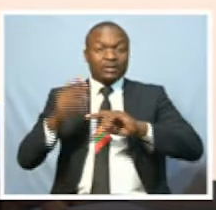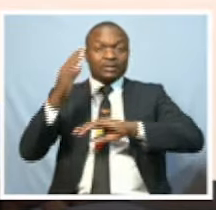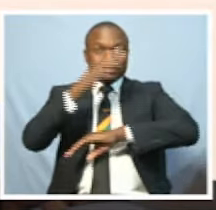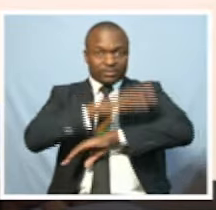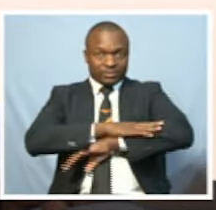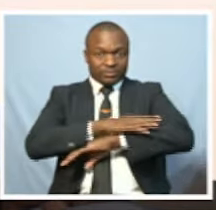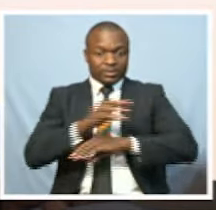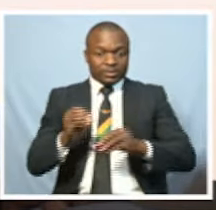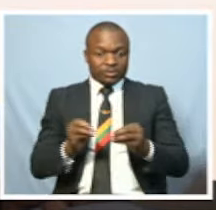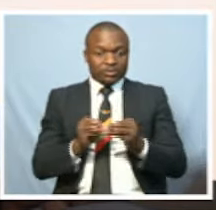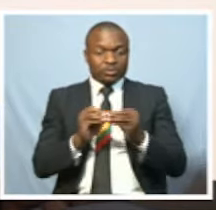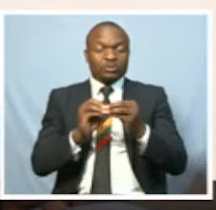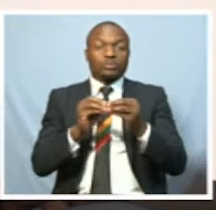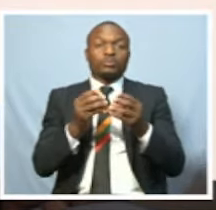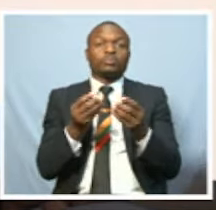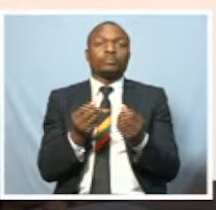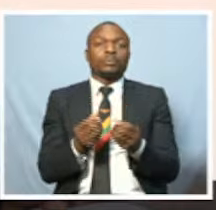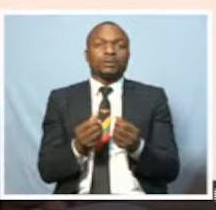155.